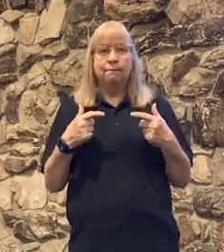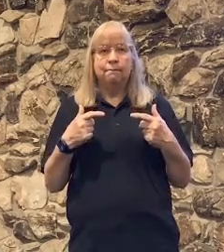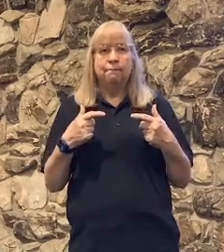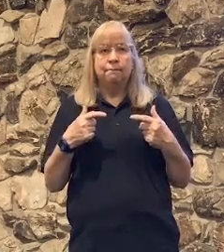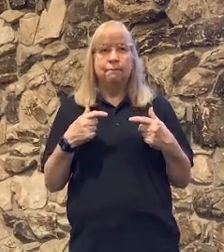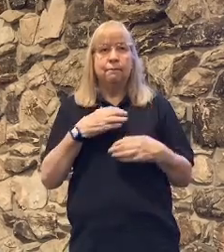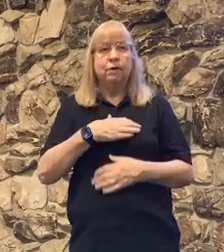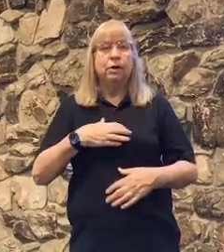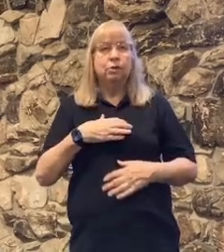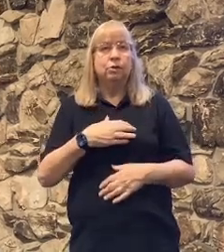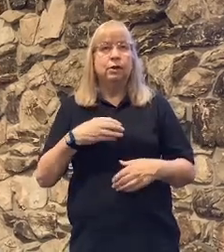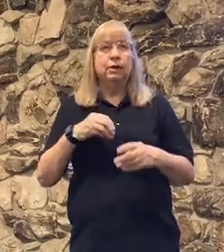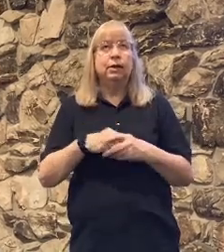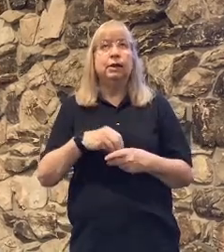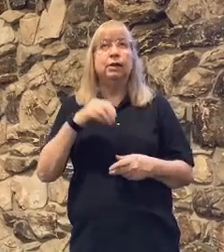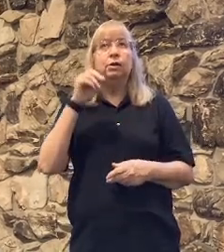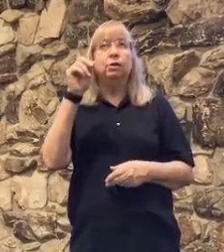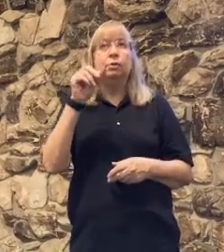rejoicing in you.